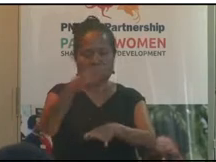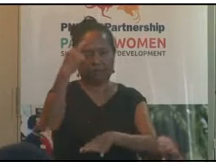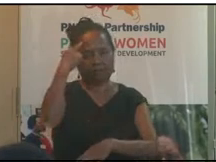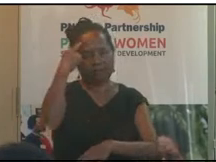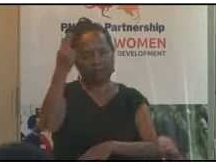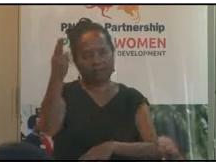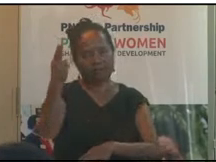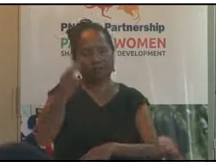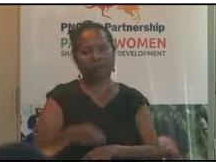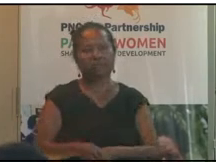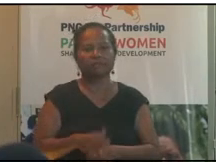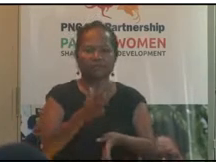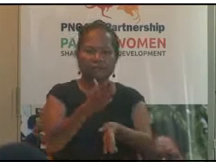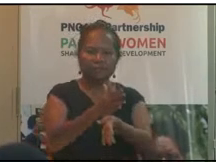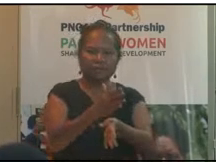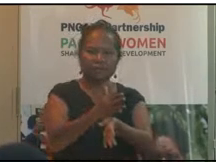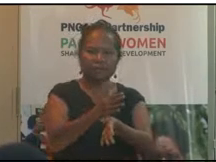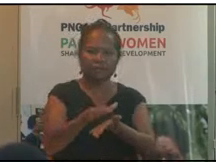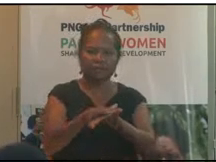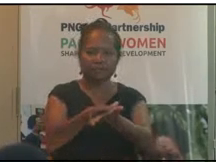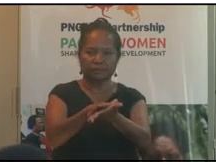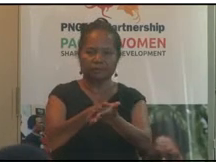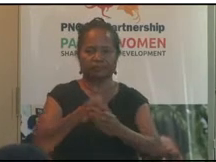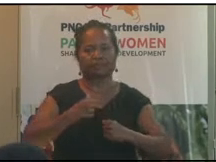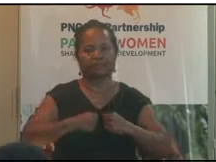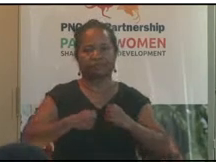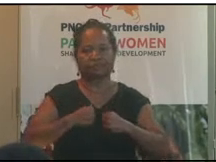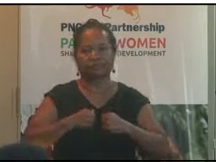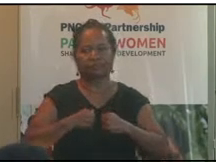commitments to address these issues,